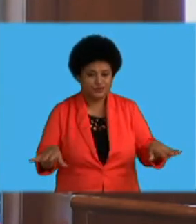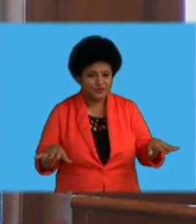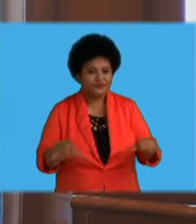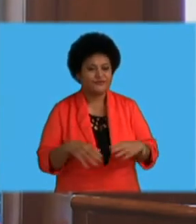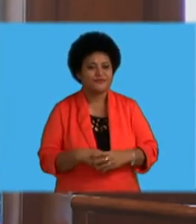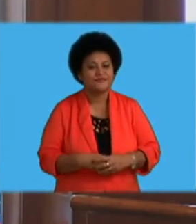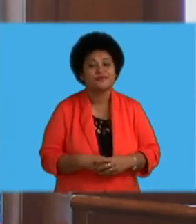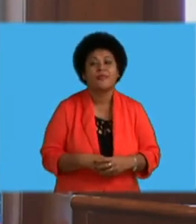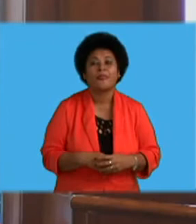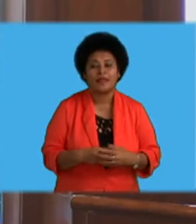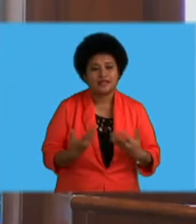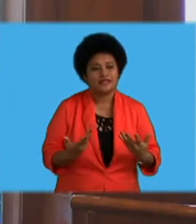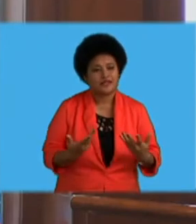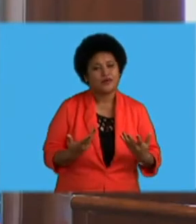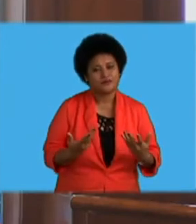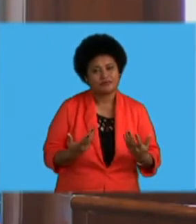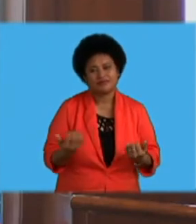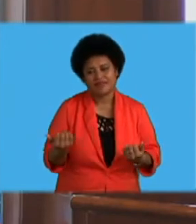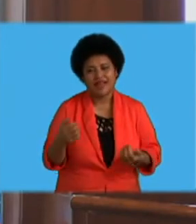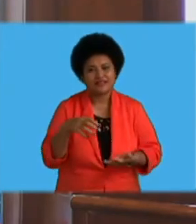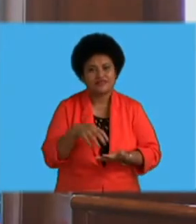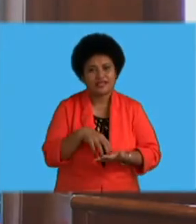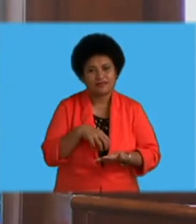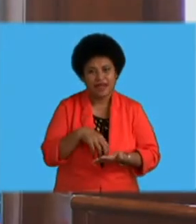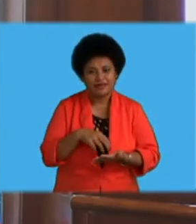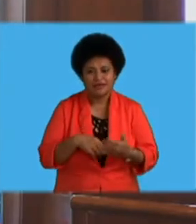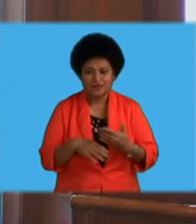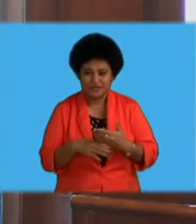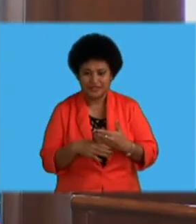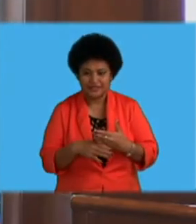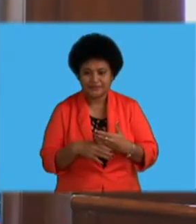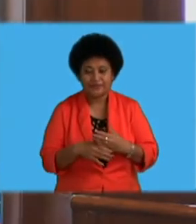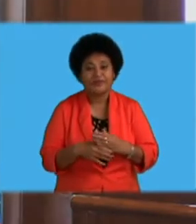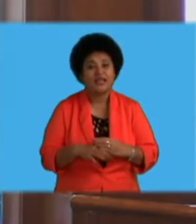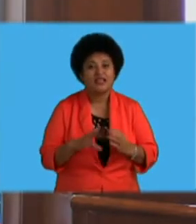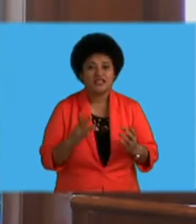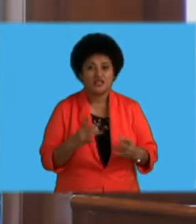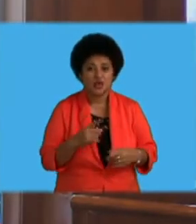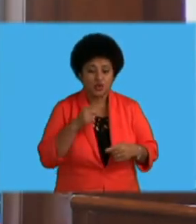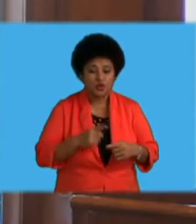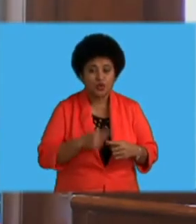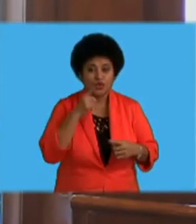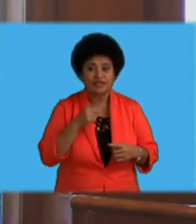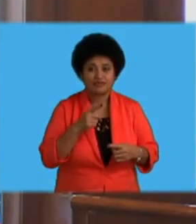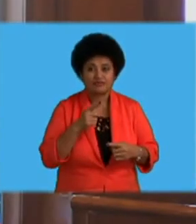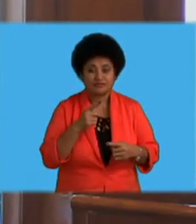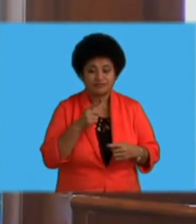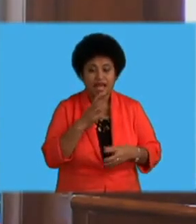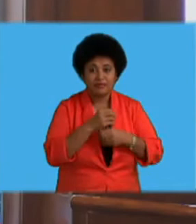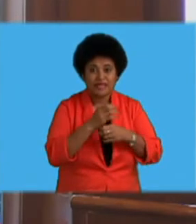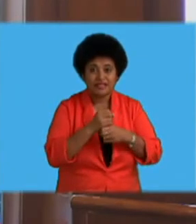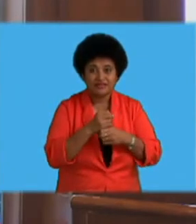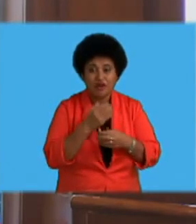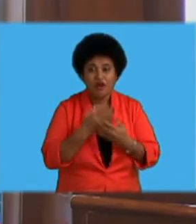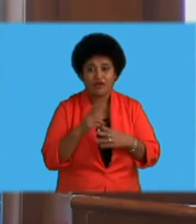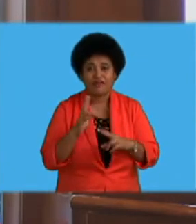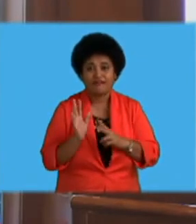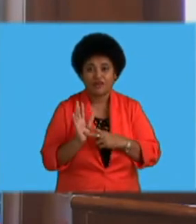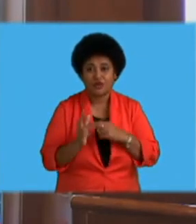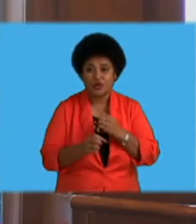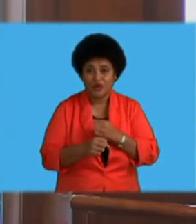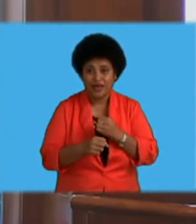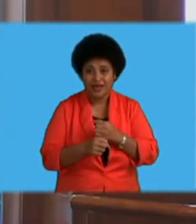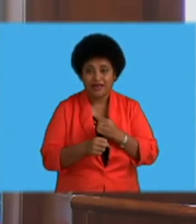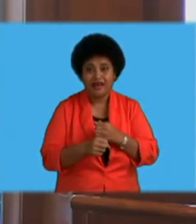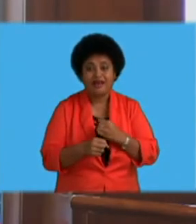the completion of mining works. Honourable Deputy Speaker, just a quick update on the Vatakola mine safety audit that is currently